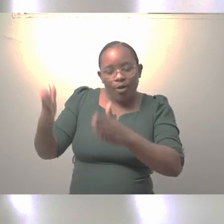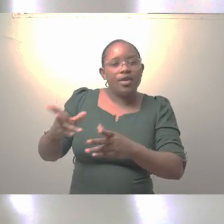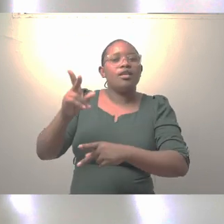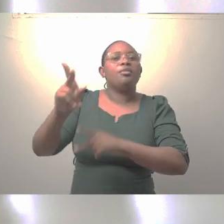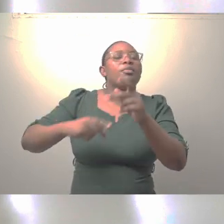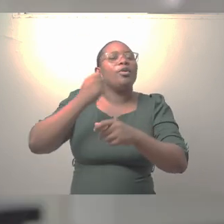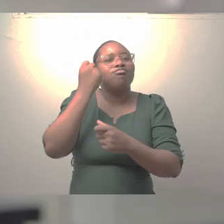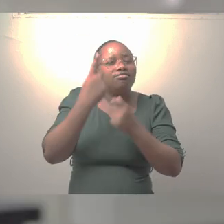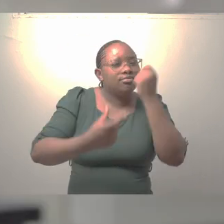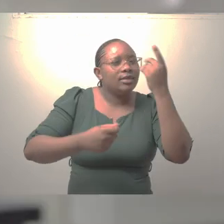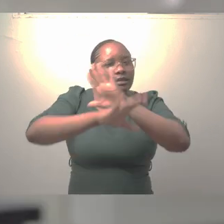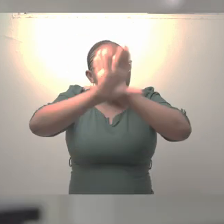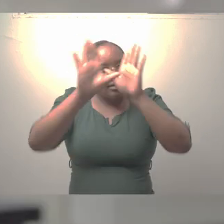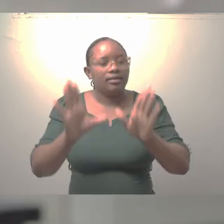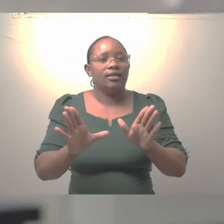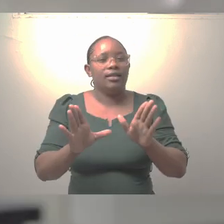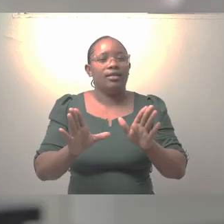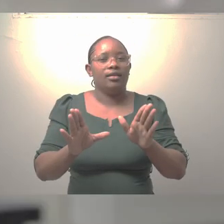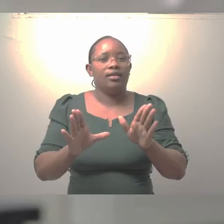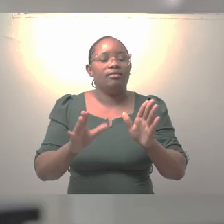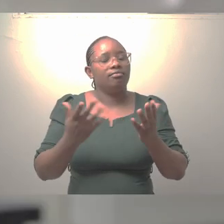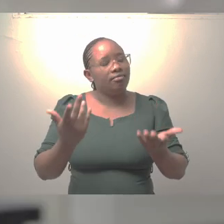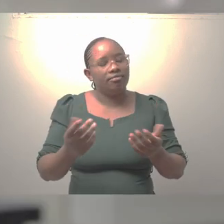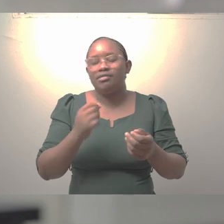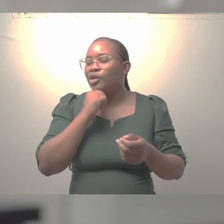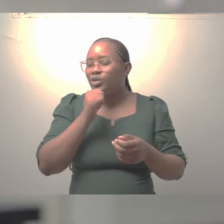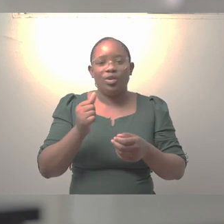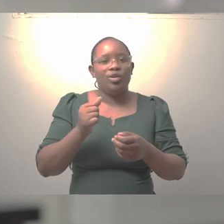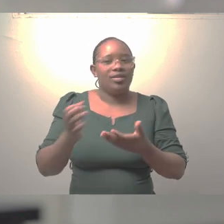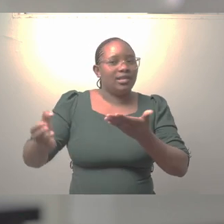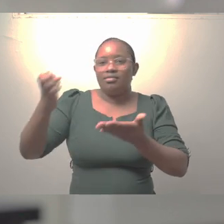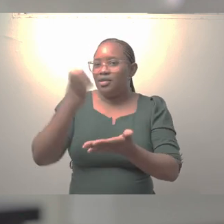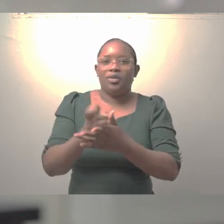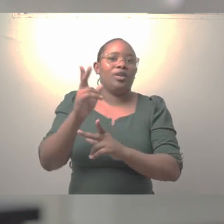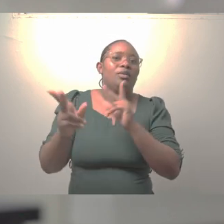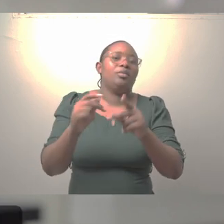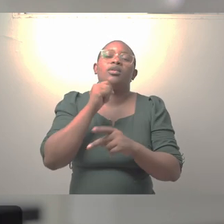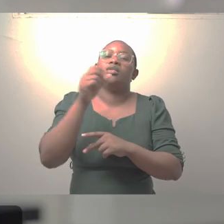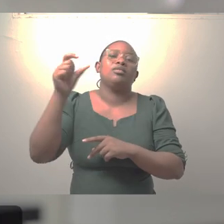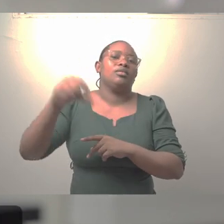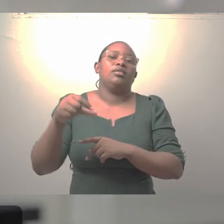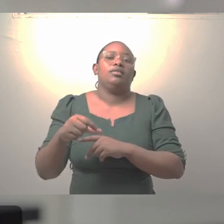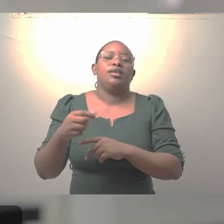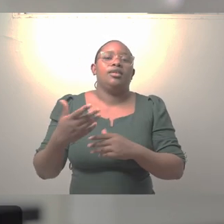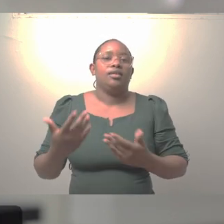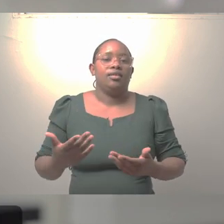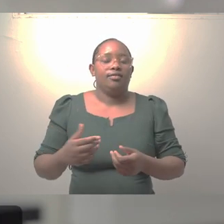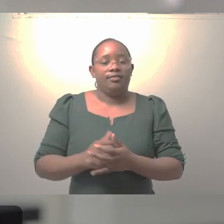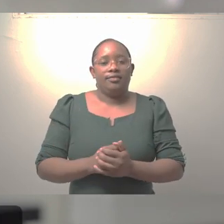officers or staff to do procurement in the schools. But I know that it can be a very expensive venture, but it's something